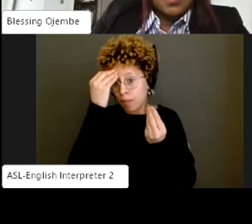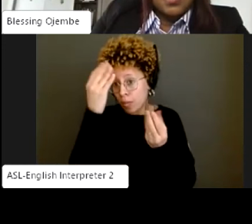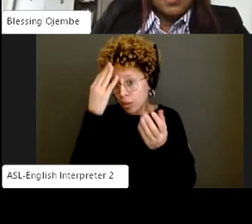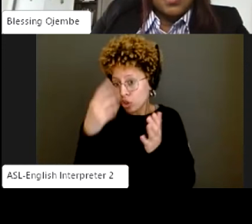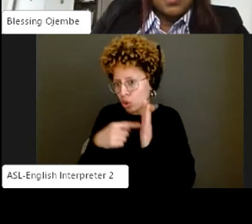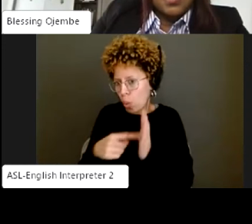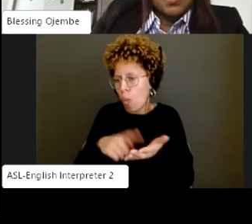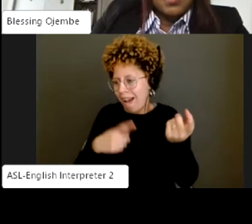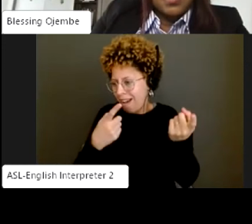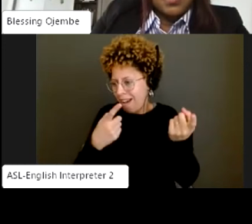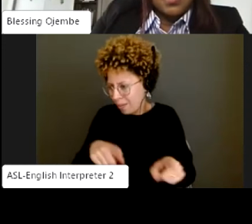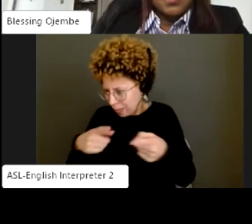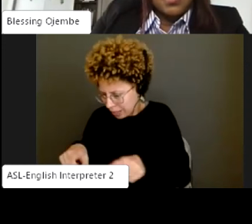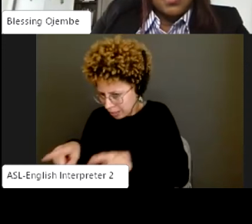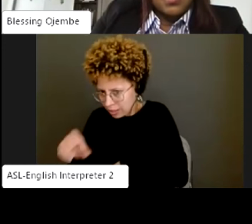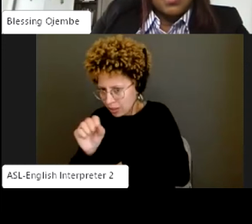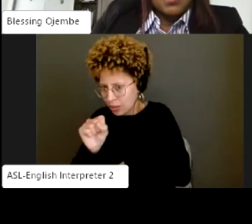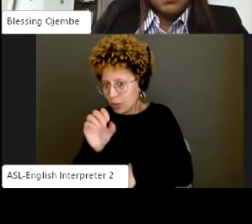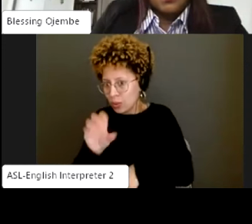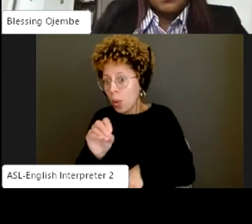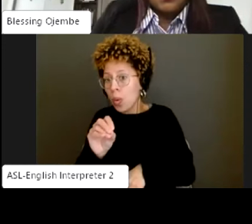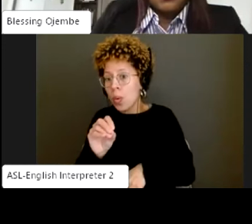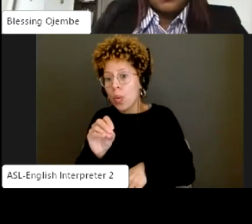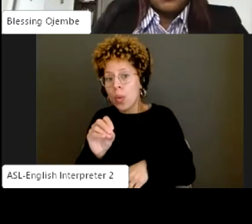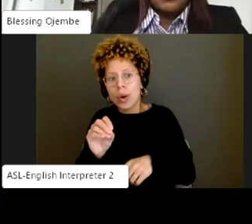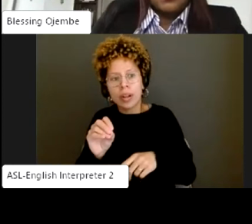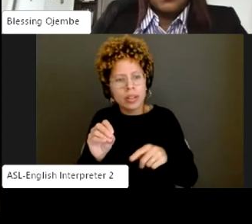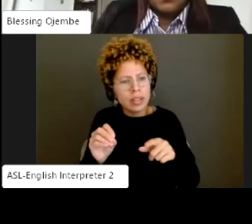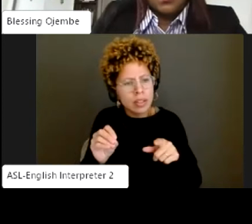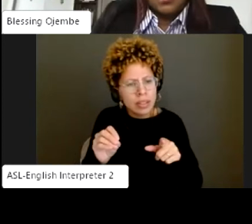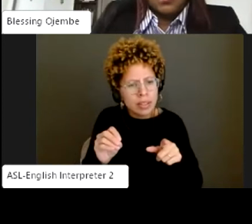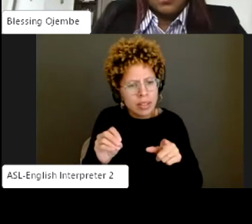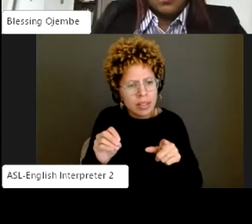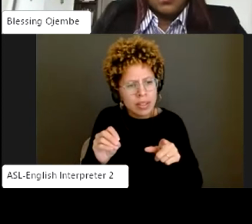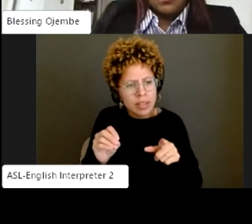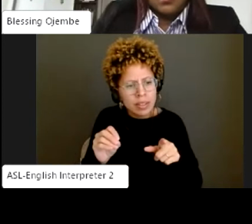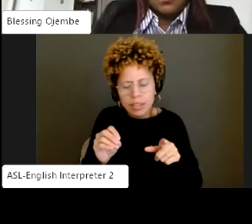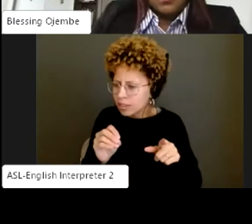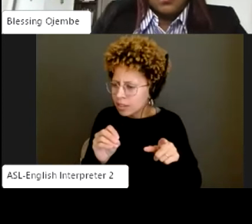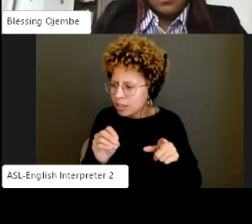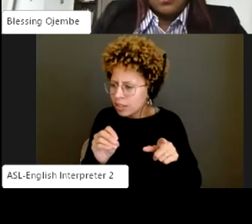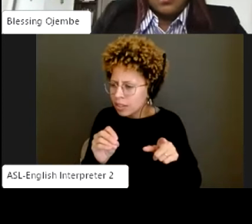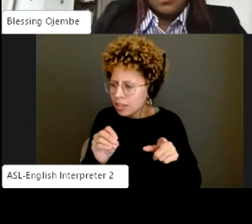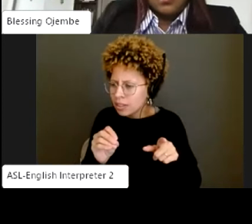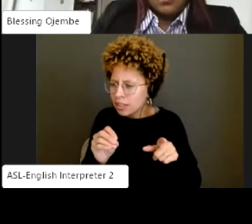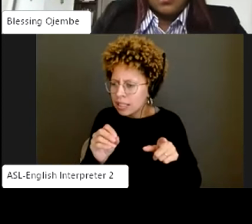typical example is the first one, when you have a gait speed of less than